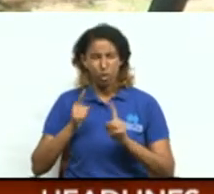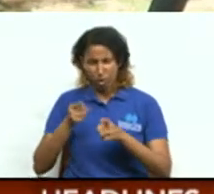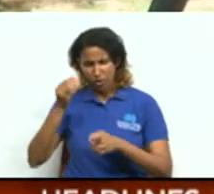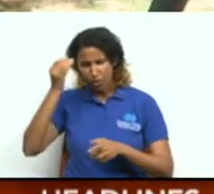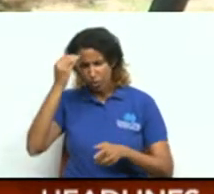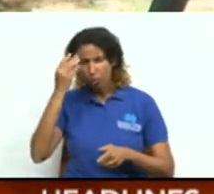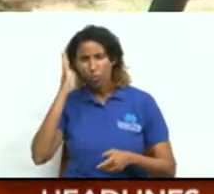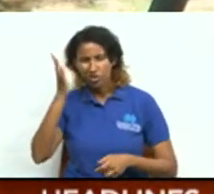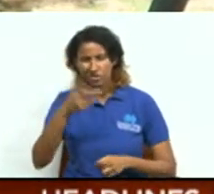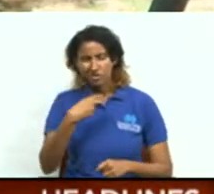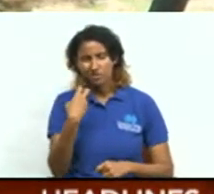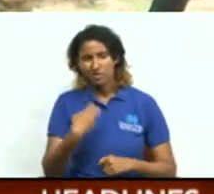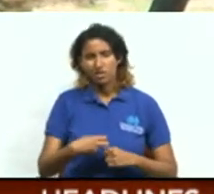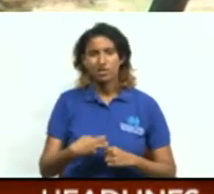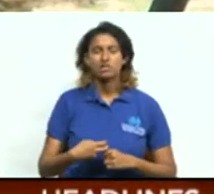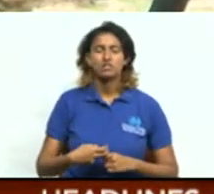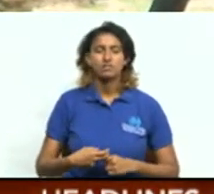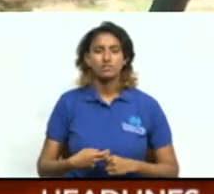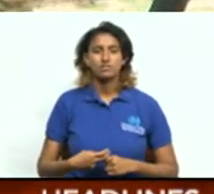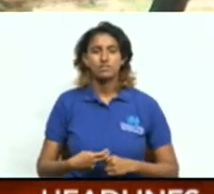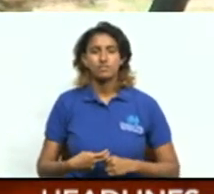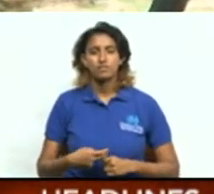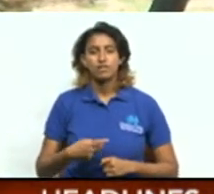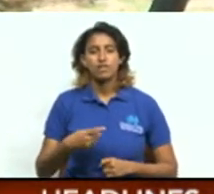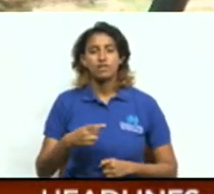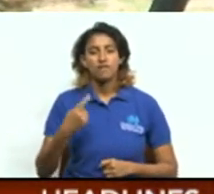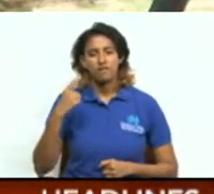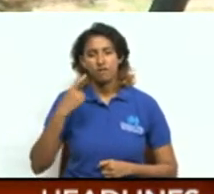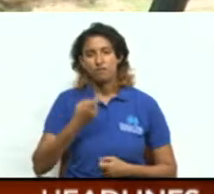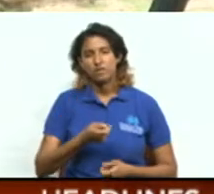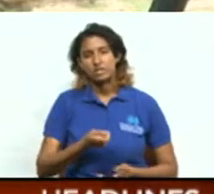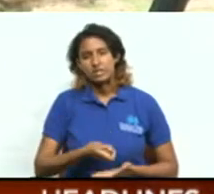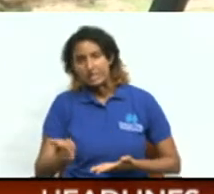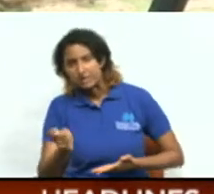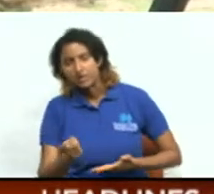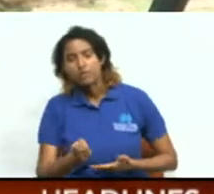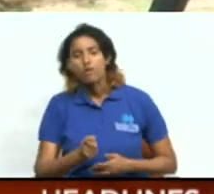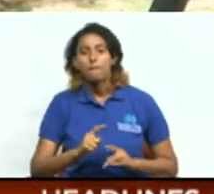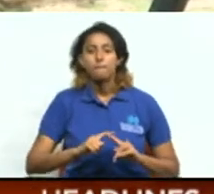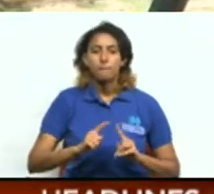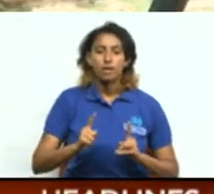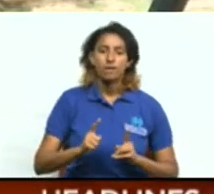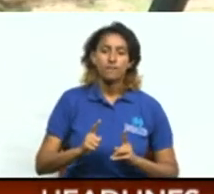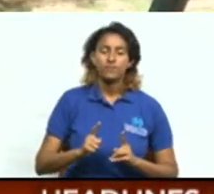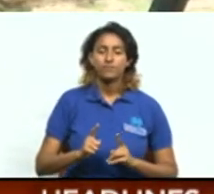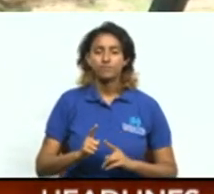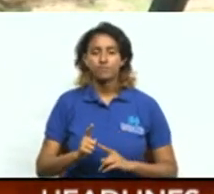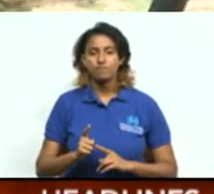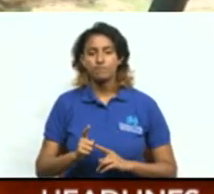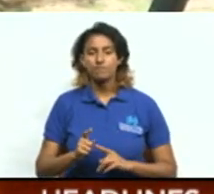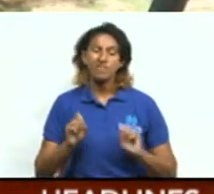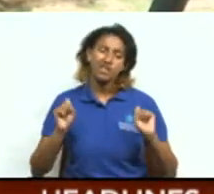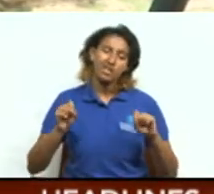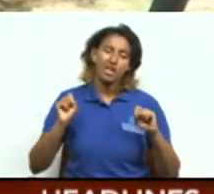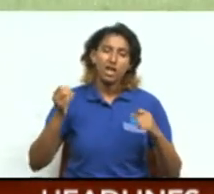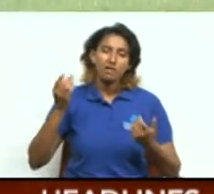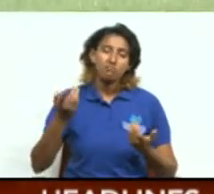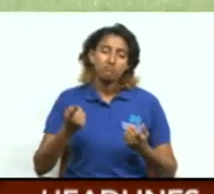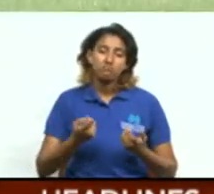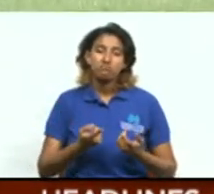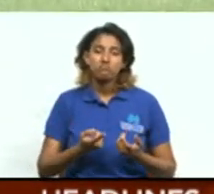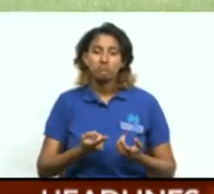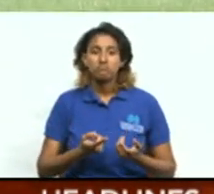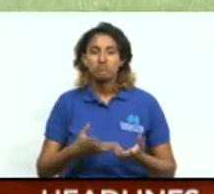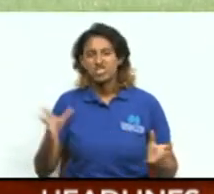difficulty is going to be off the tee box and certain shots. So, yeah, overall it was good.